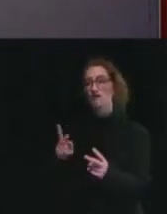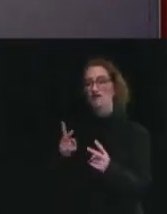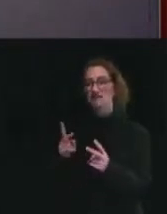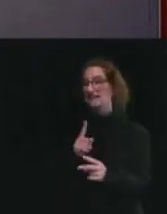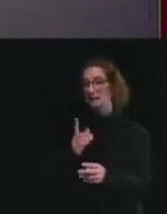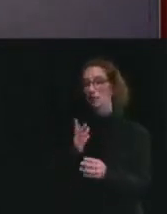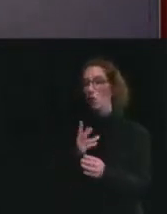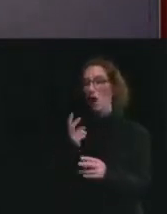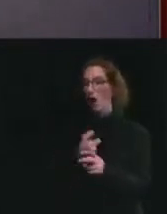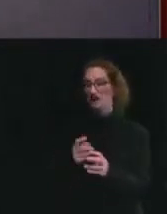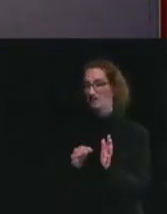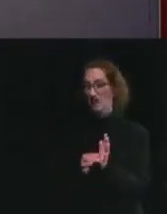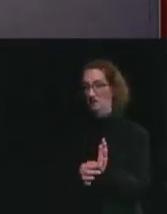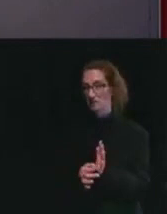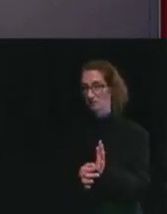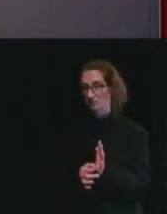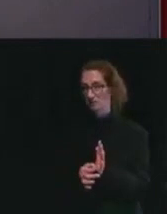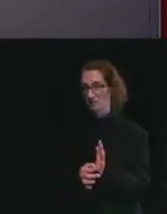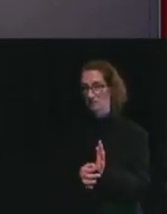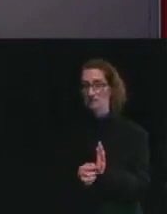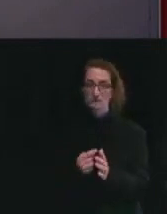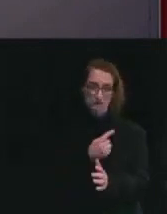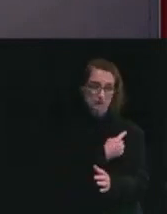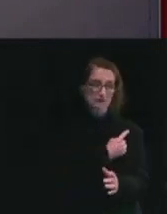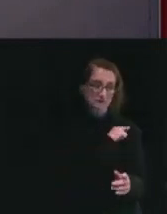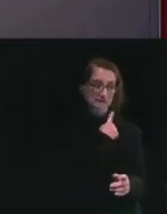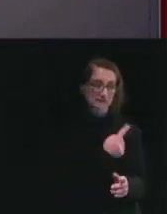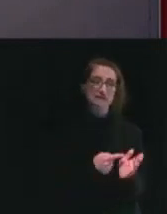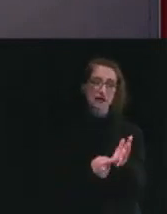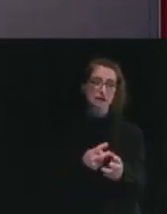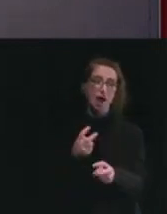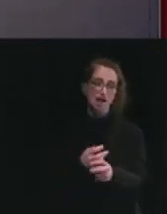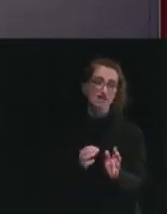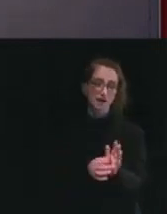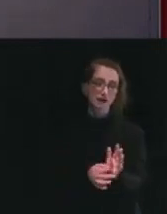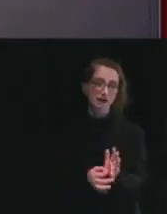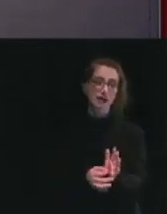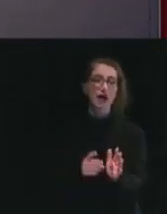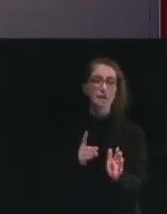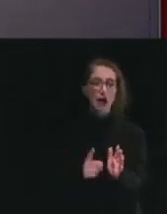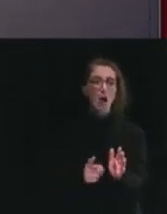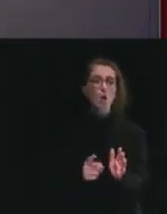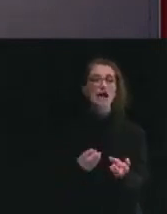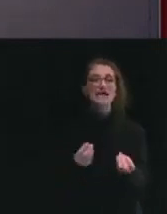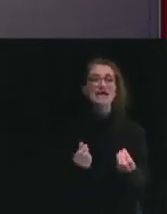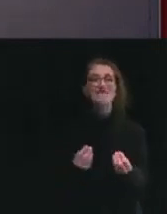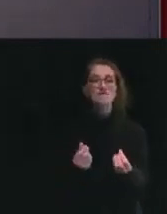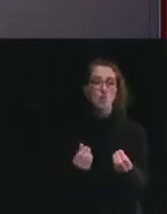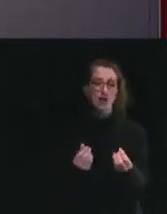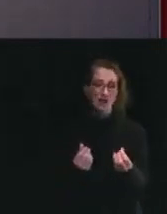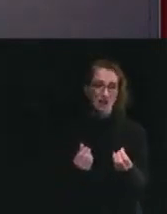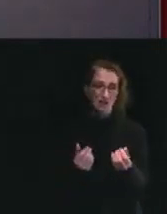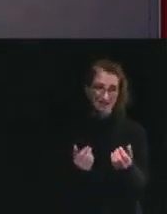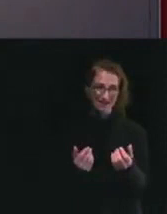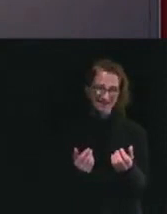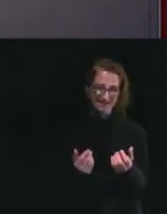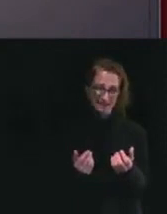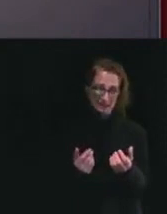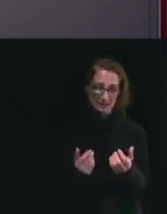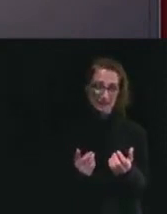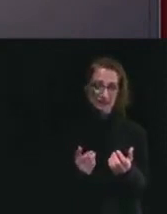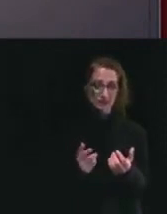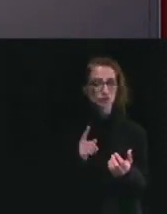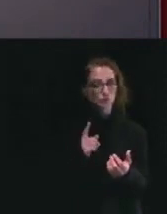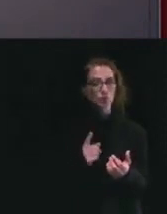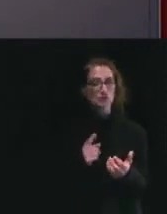it's important to work with hard facts, but we should also look at how the people feel, how do they perceive it, how